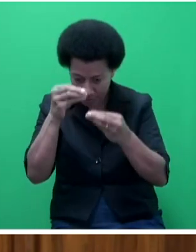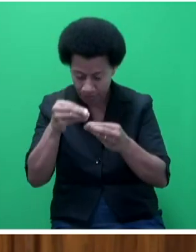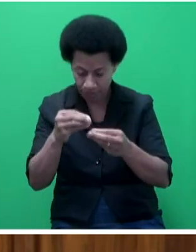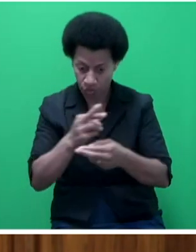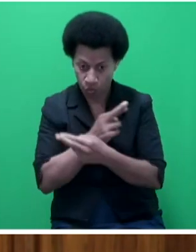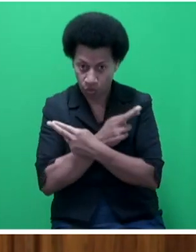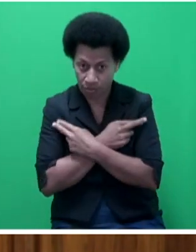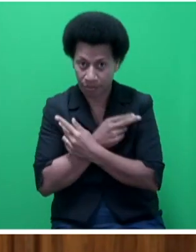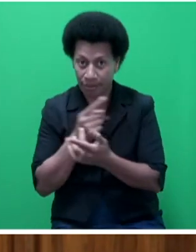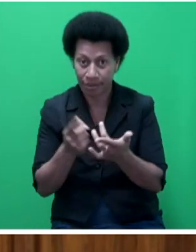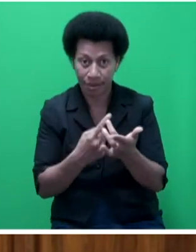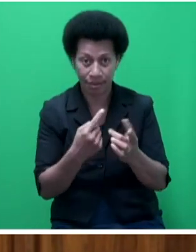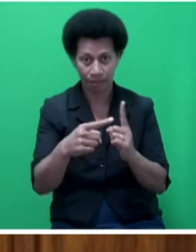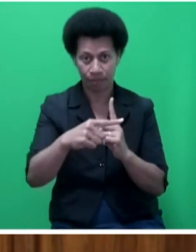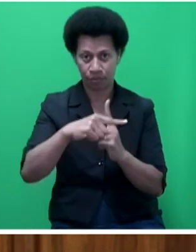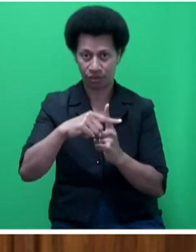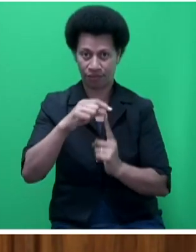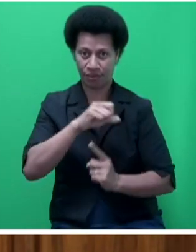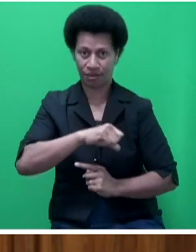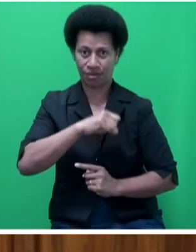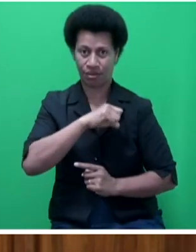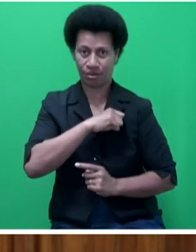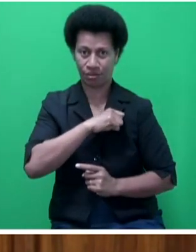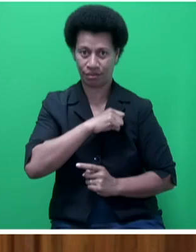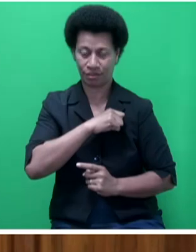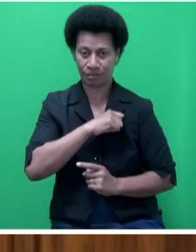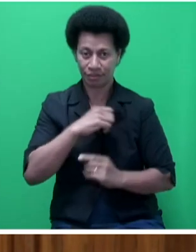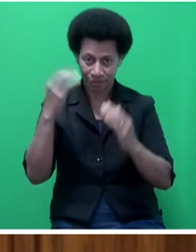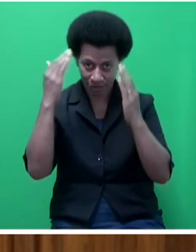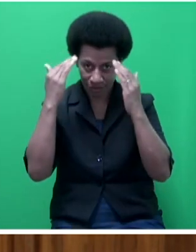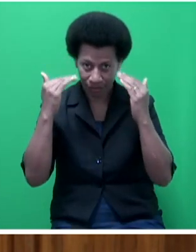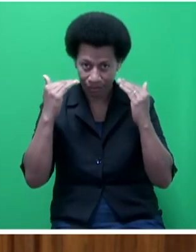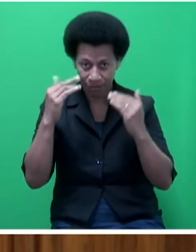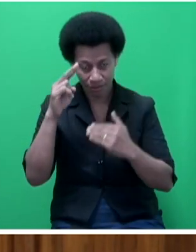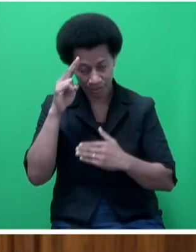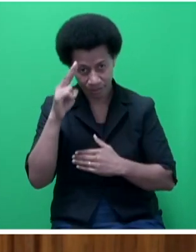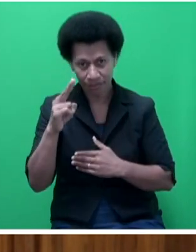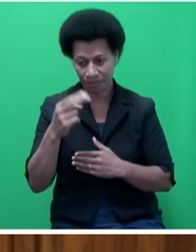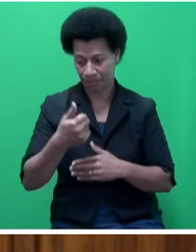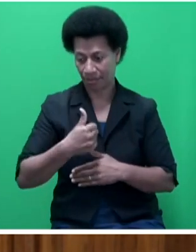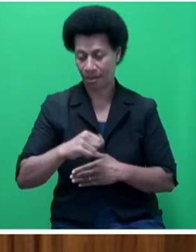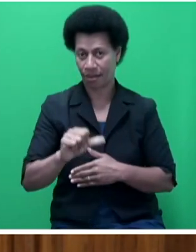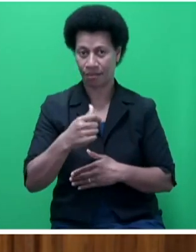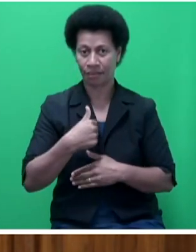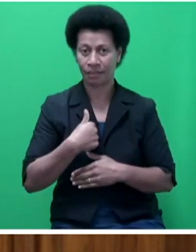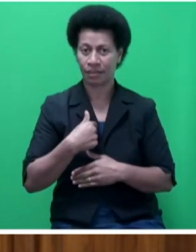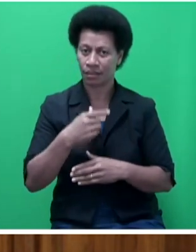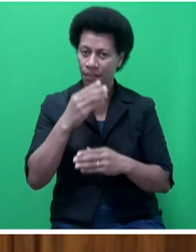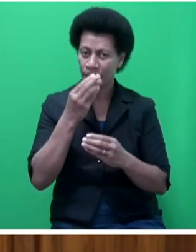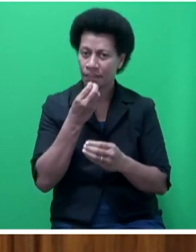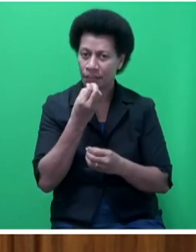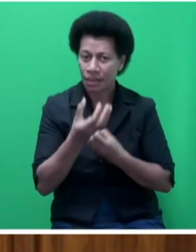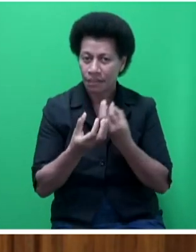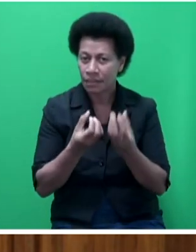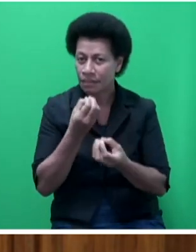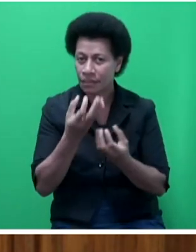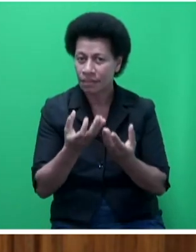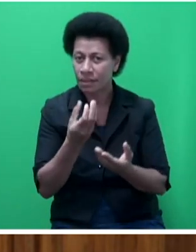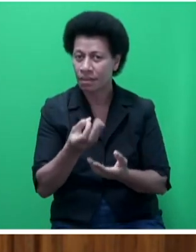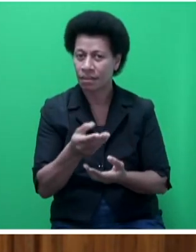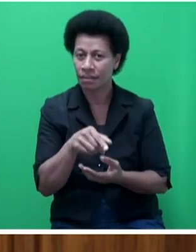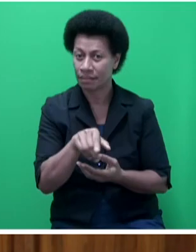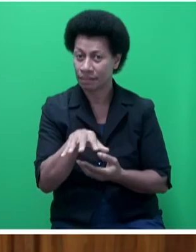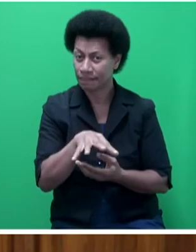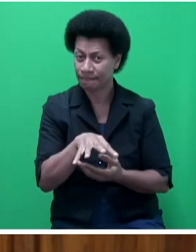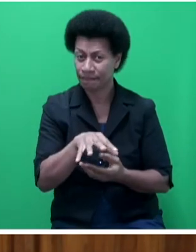positive attitude. Mr. Speaker, sir, now allow me to talk about Fiji being a secular state. This